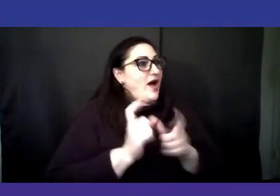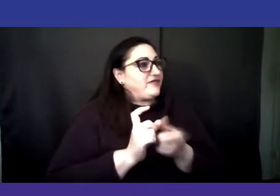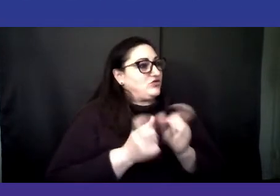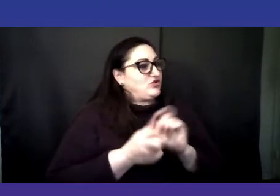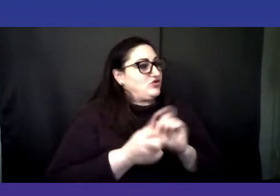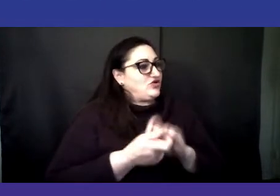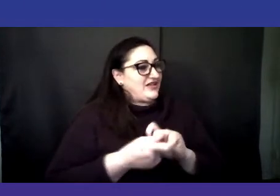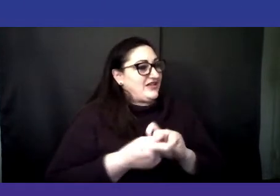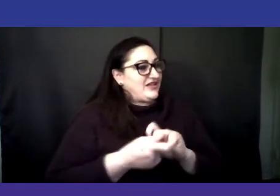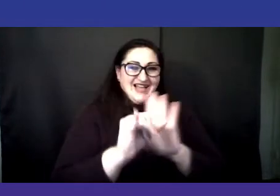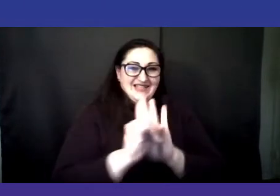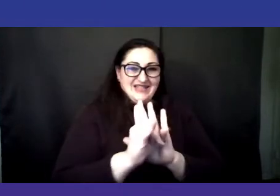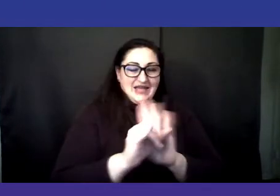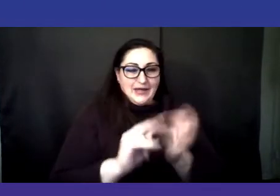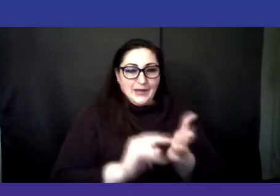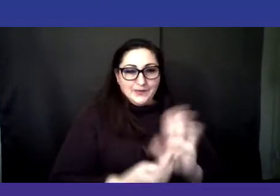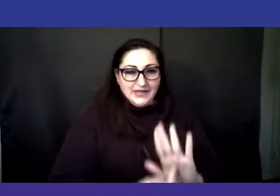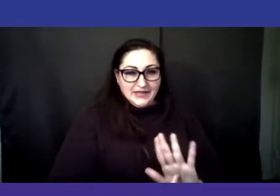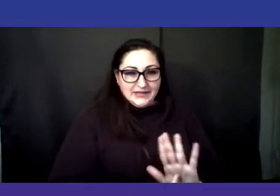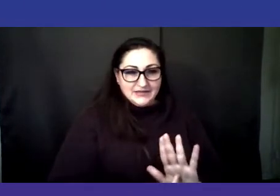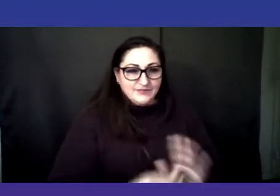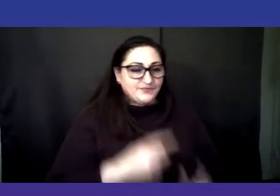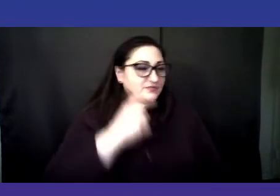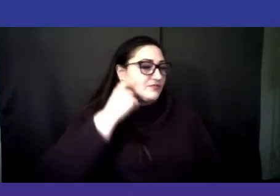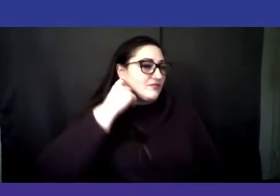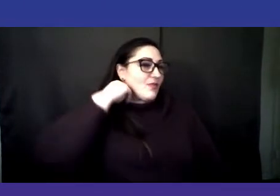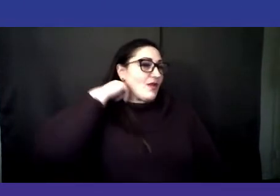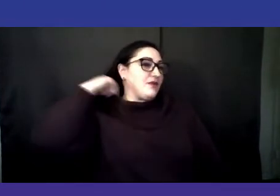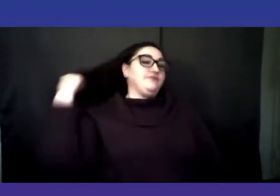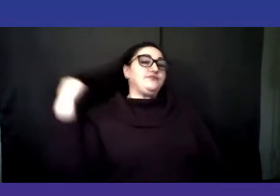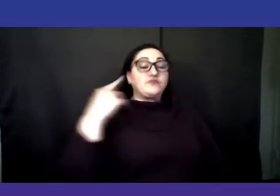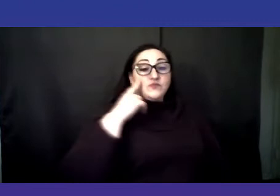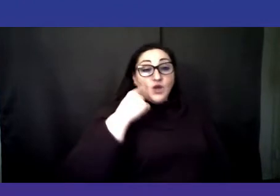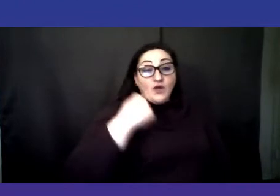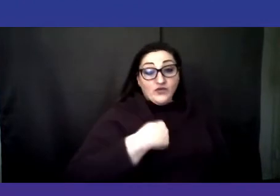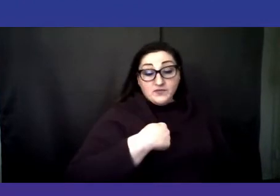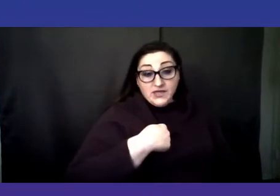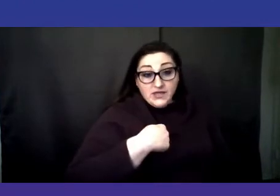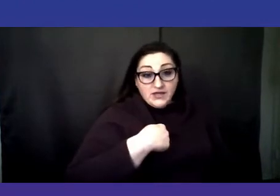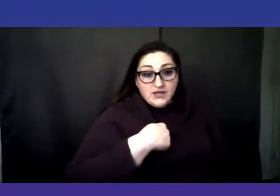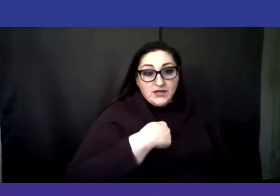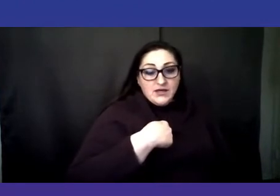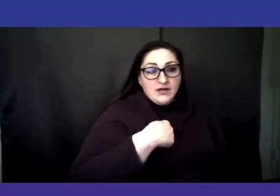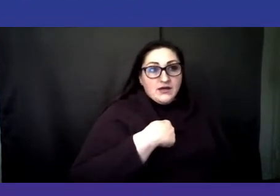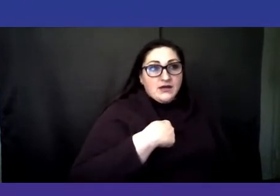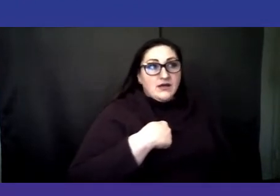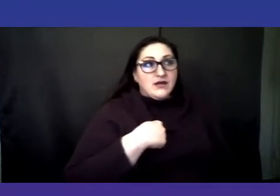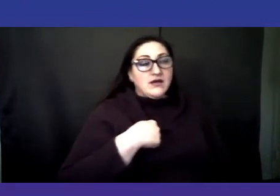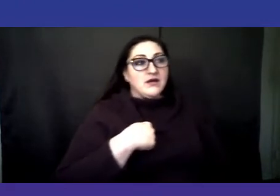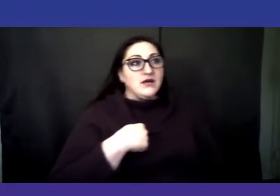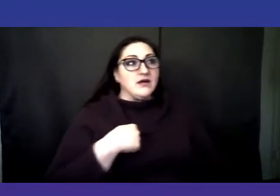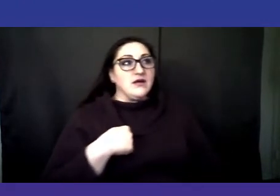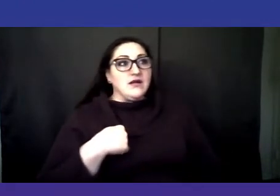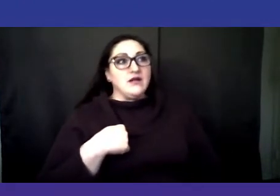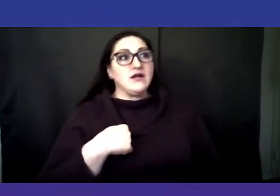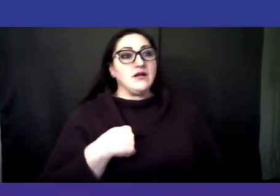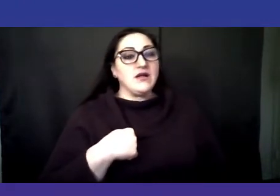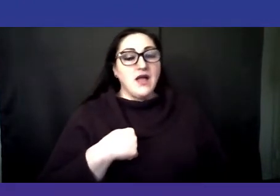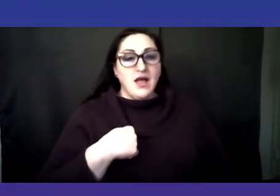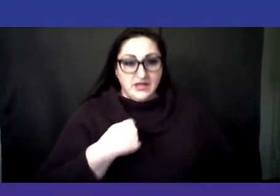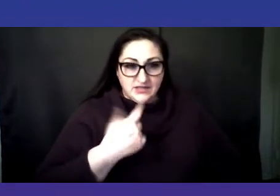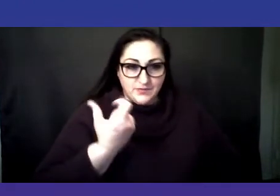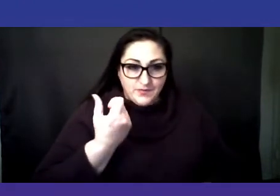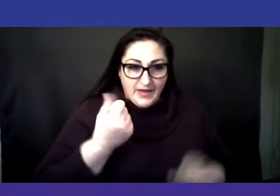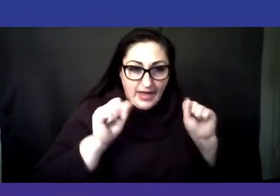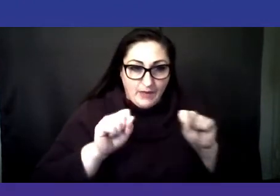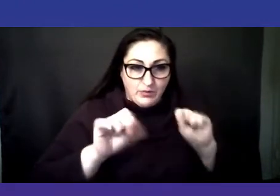means? And so for me, it's about being able to uncover that so